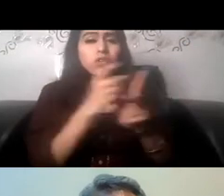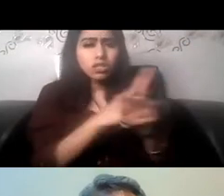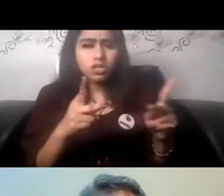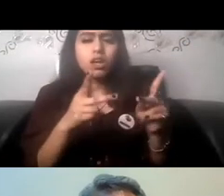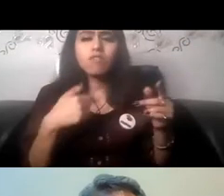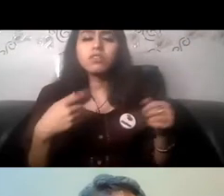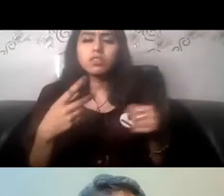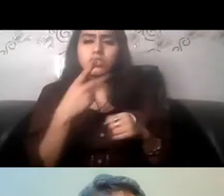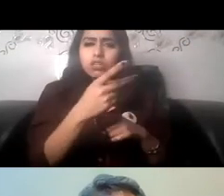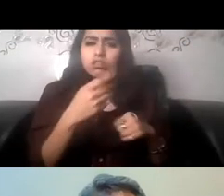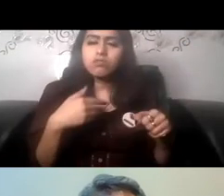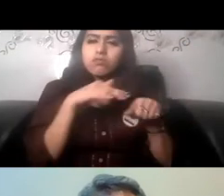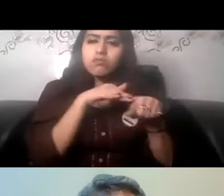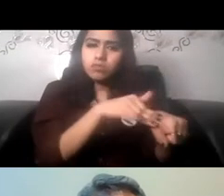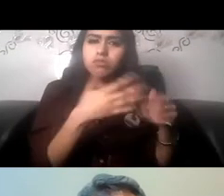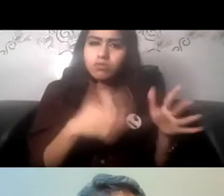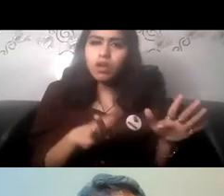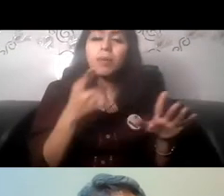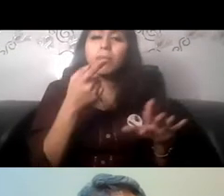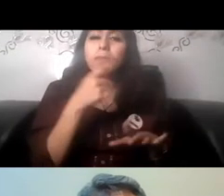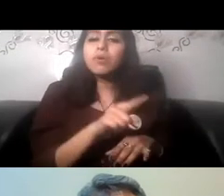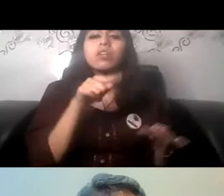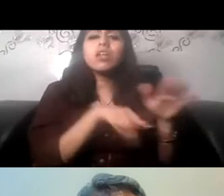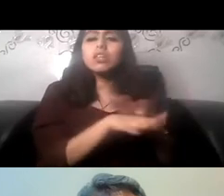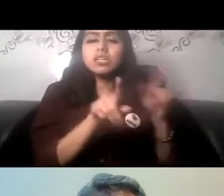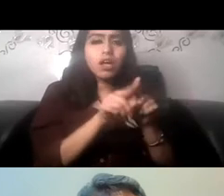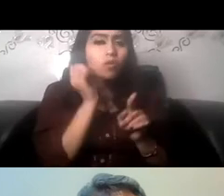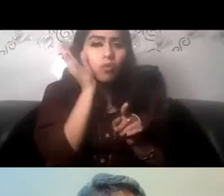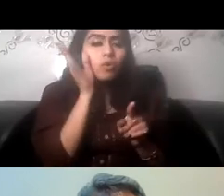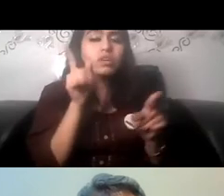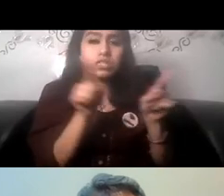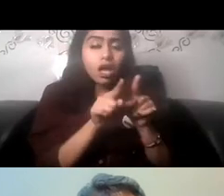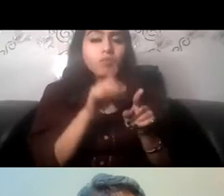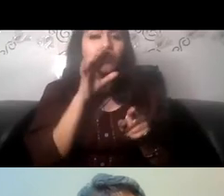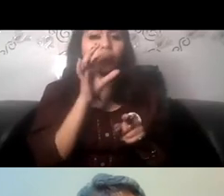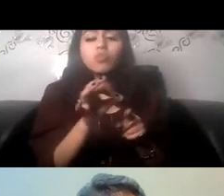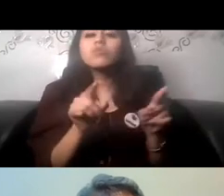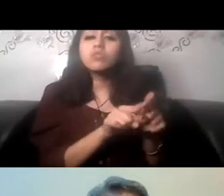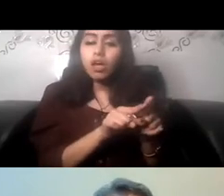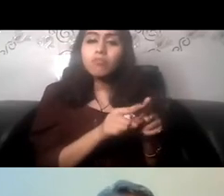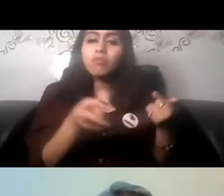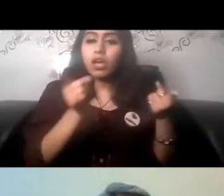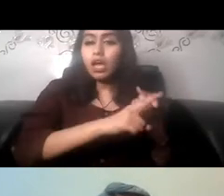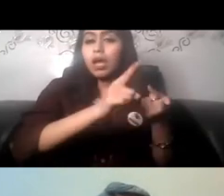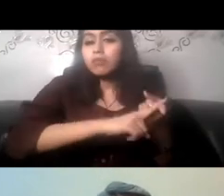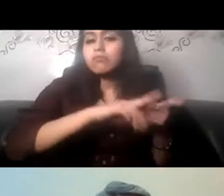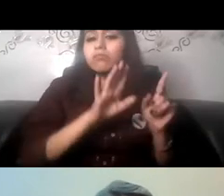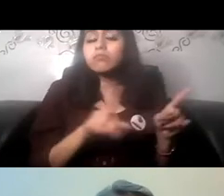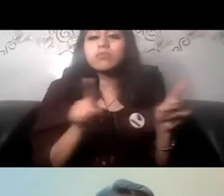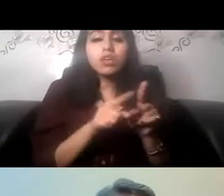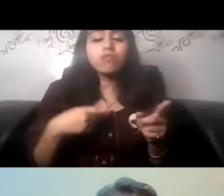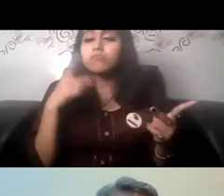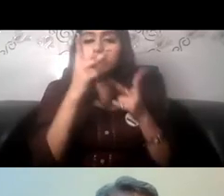of to draw people's awareness of how actually people cannot see